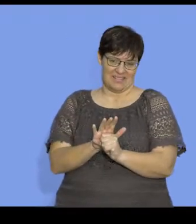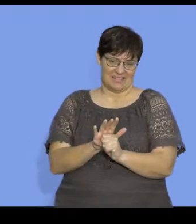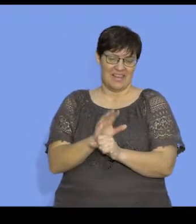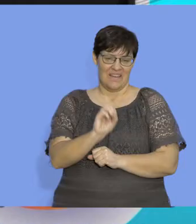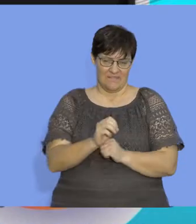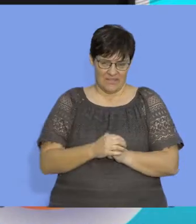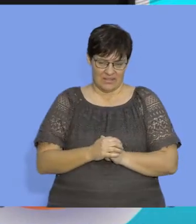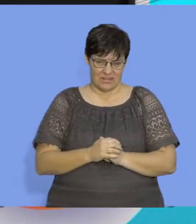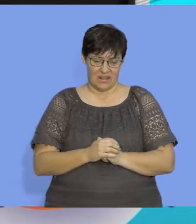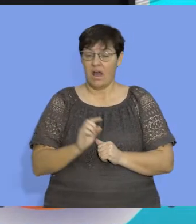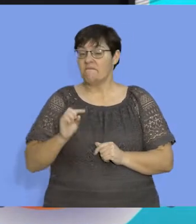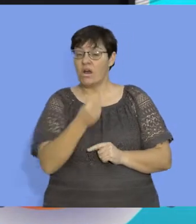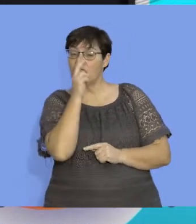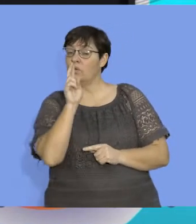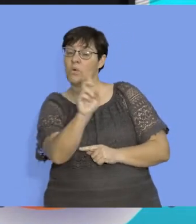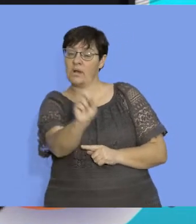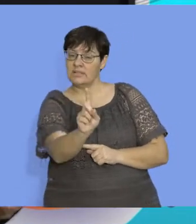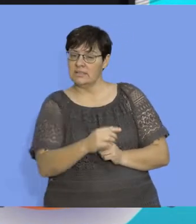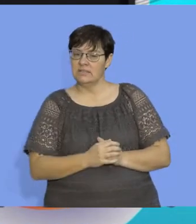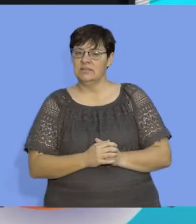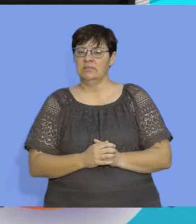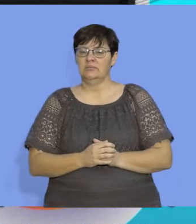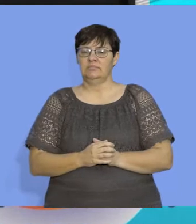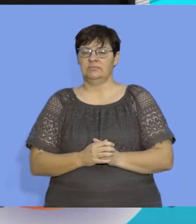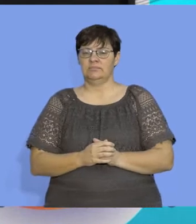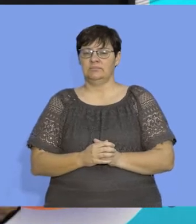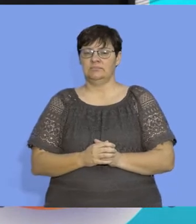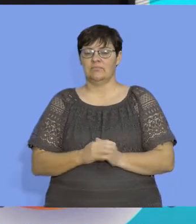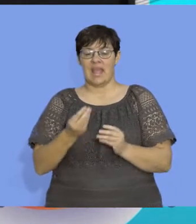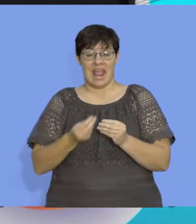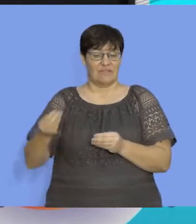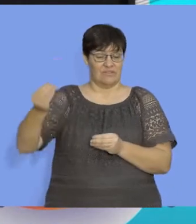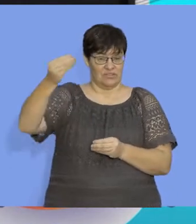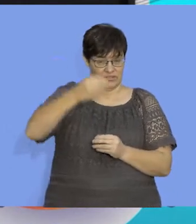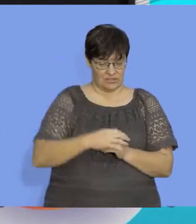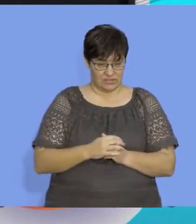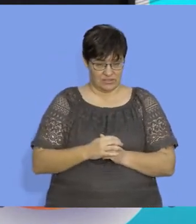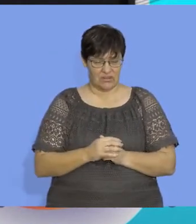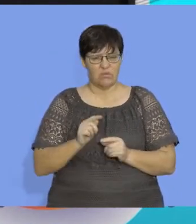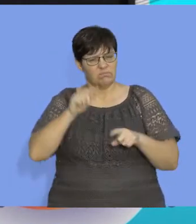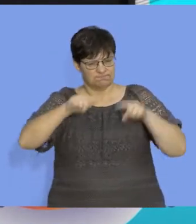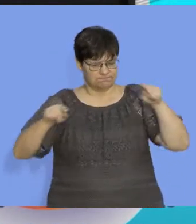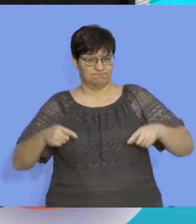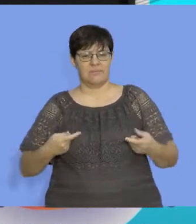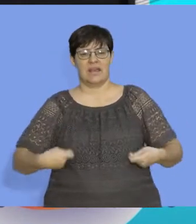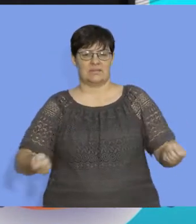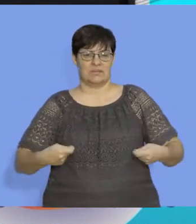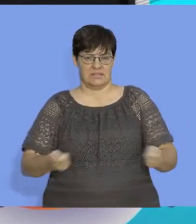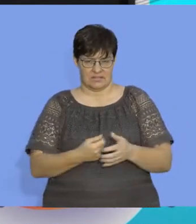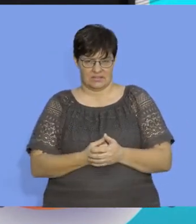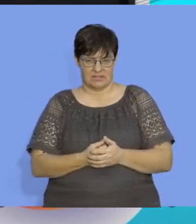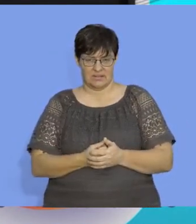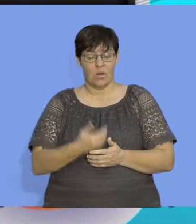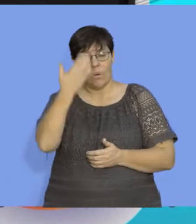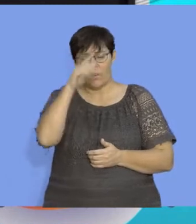look at would be the effect of inflation on certain expenses. You notice that you're going to have